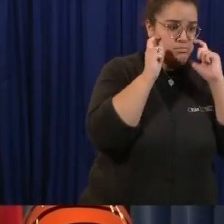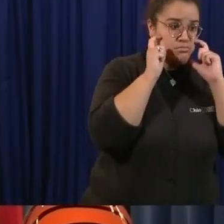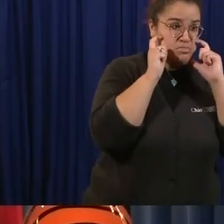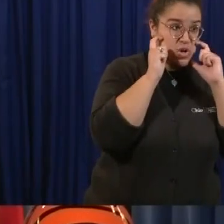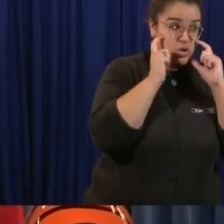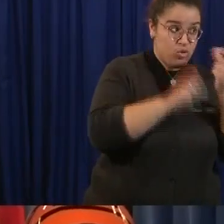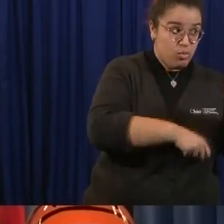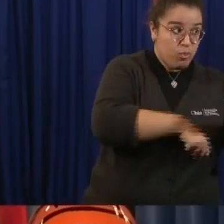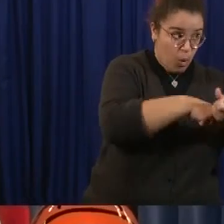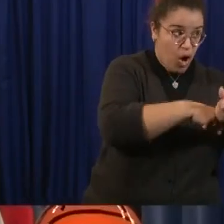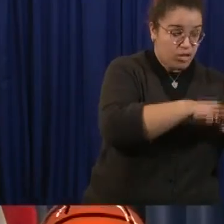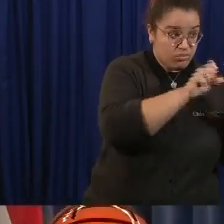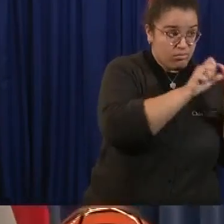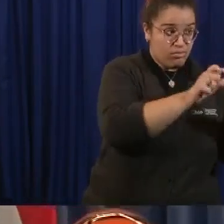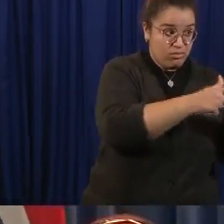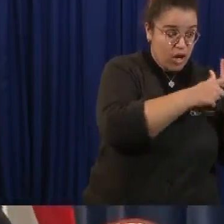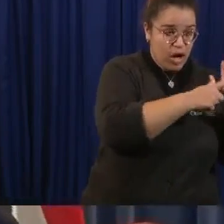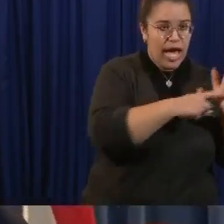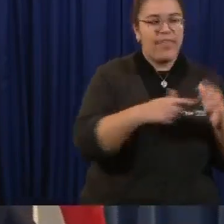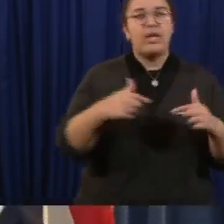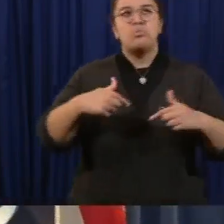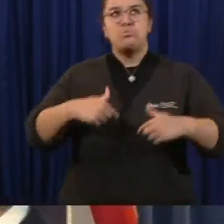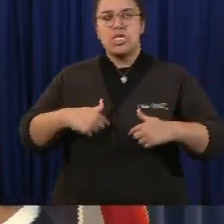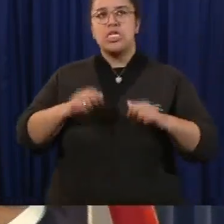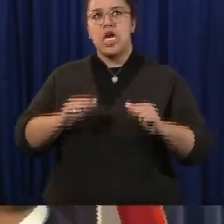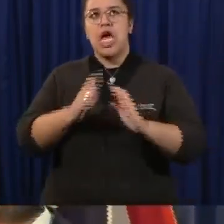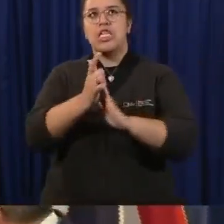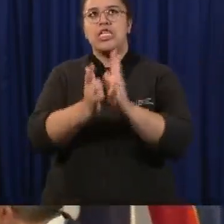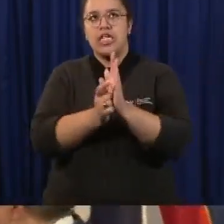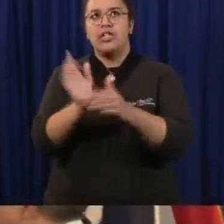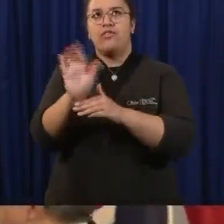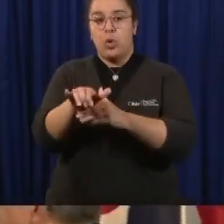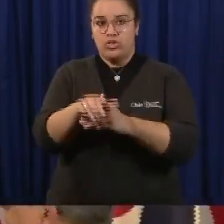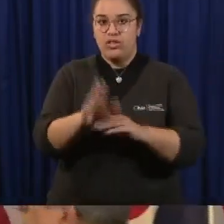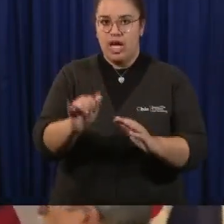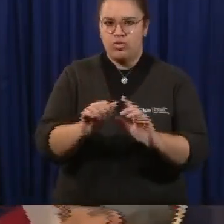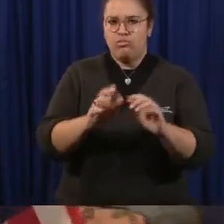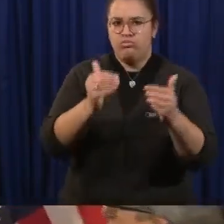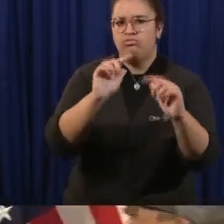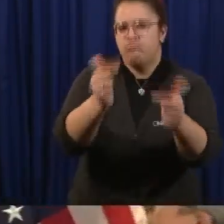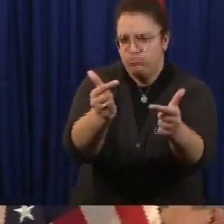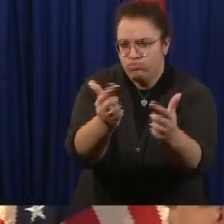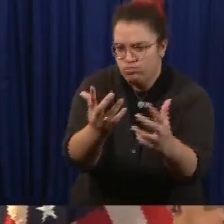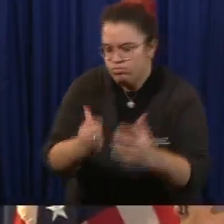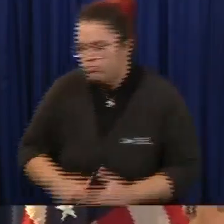So why don't you take your part of the question, and then I'll take mine. Sure.